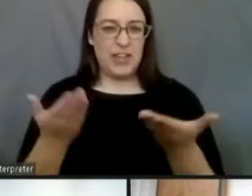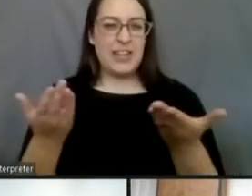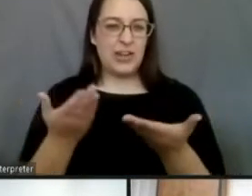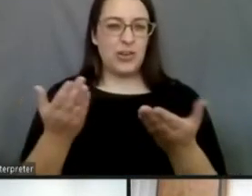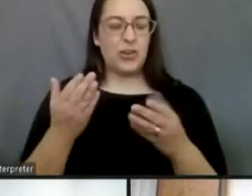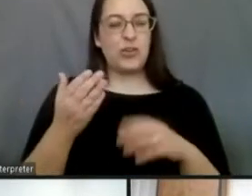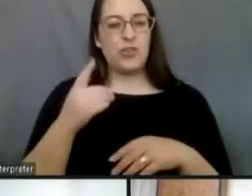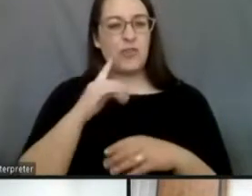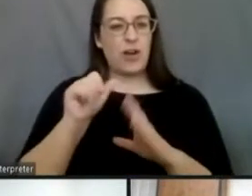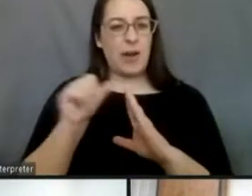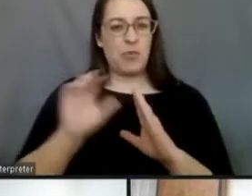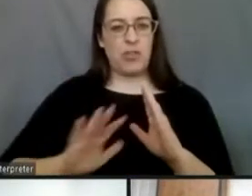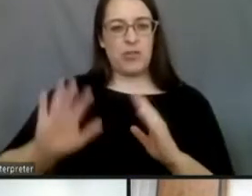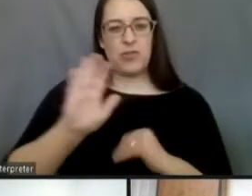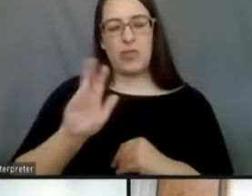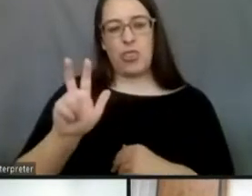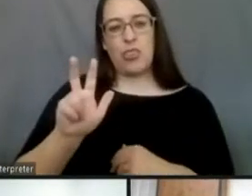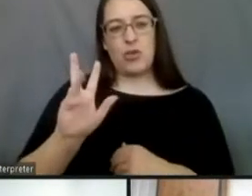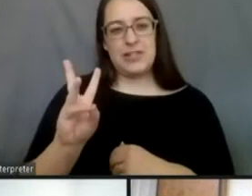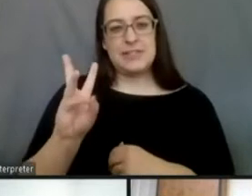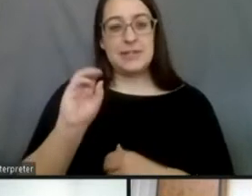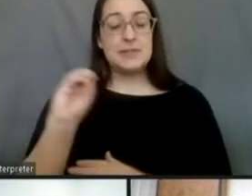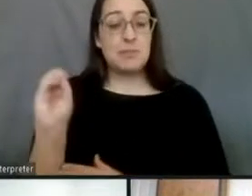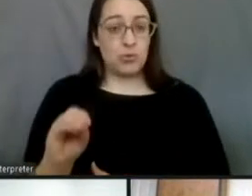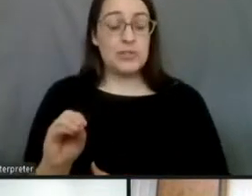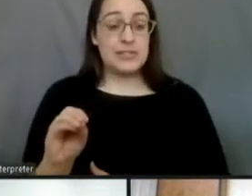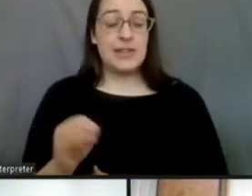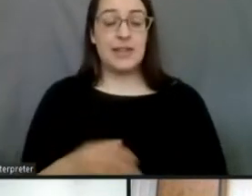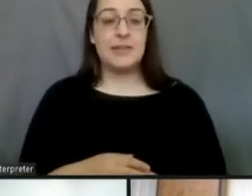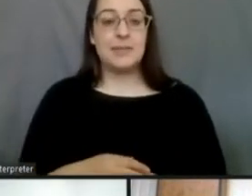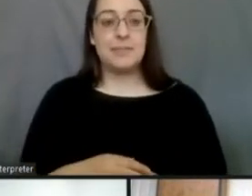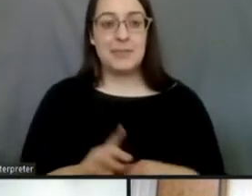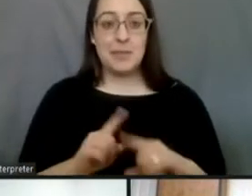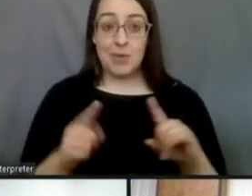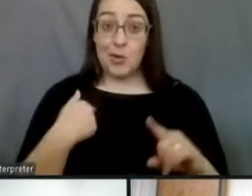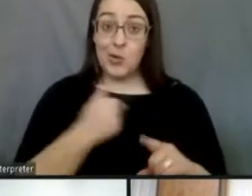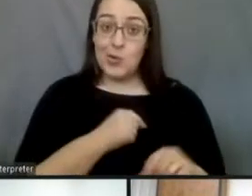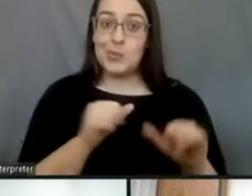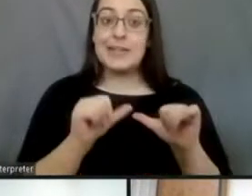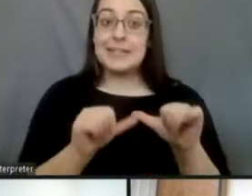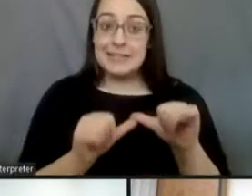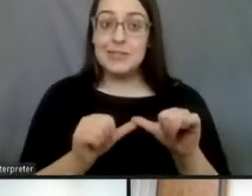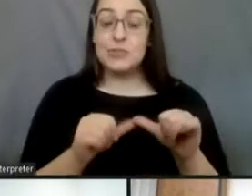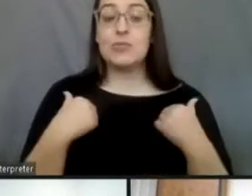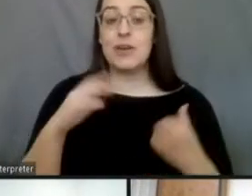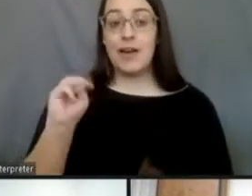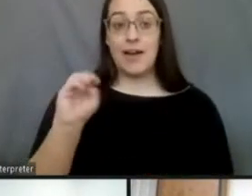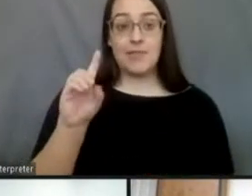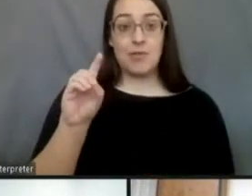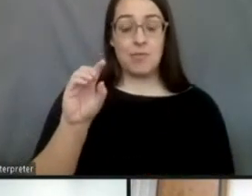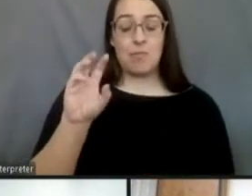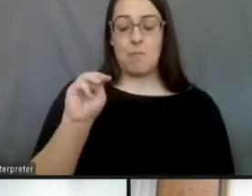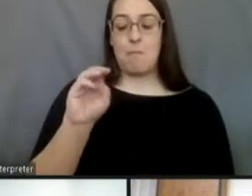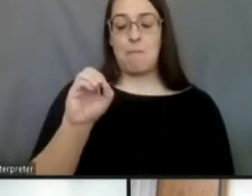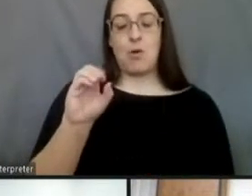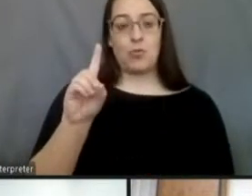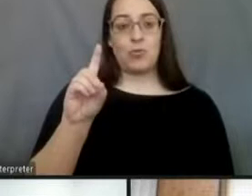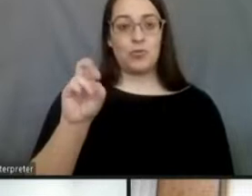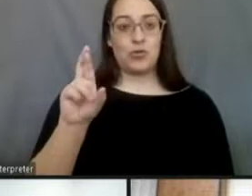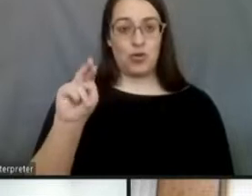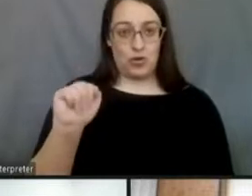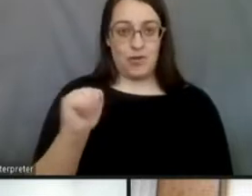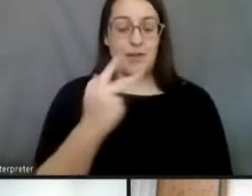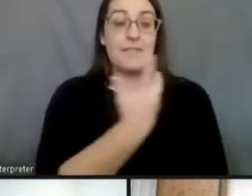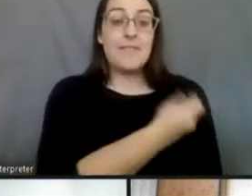healthcare system is at 36%. But we continue to have the Moderna vaccine available, and so